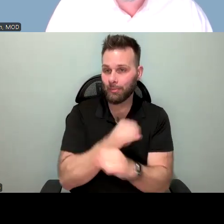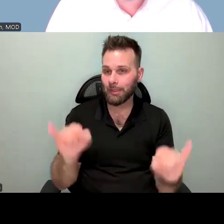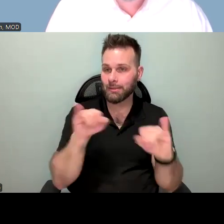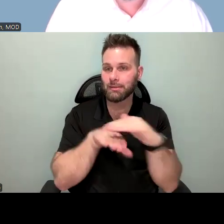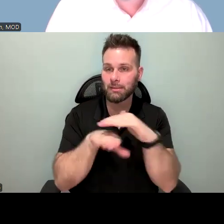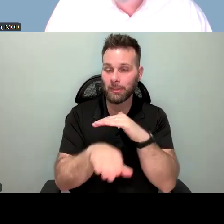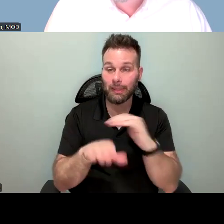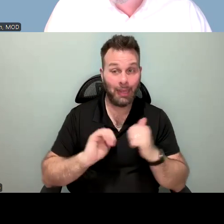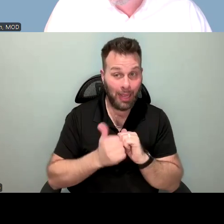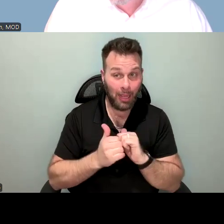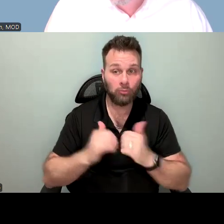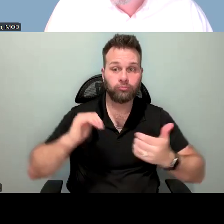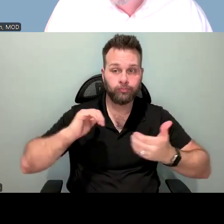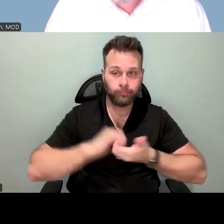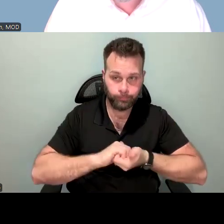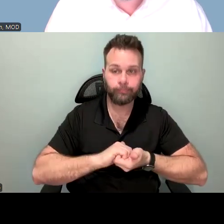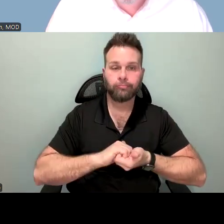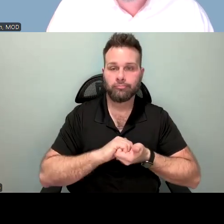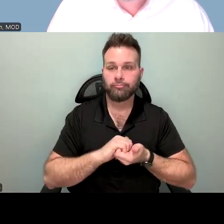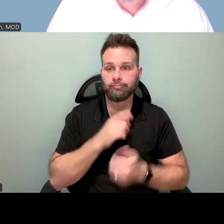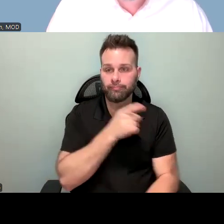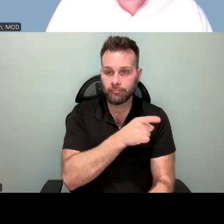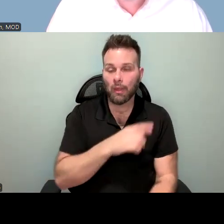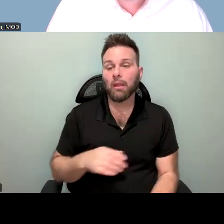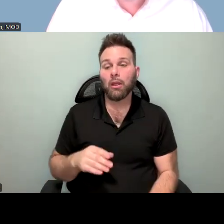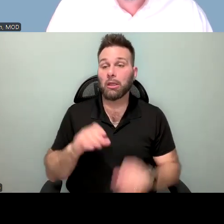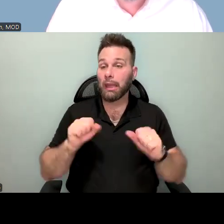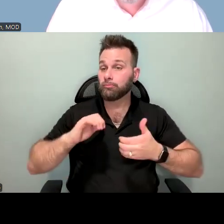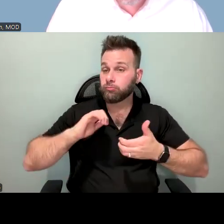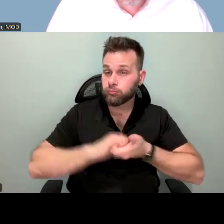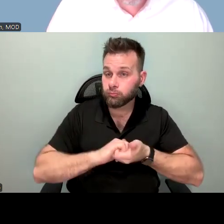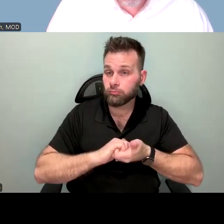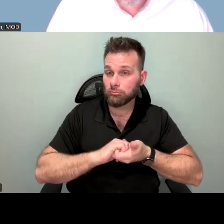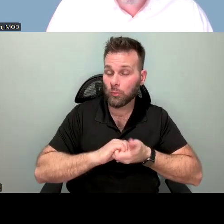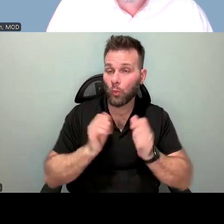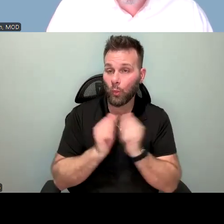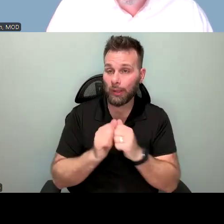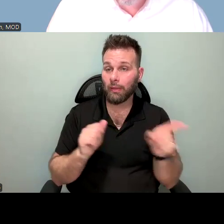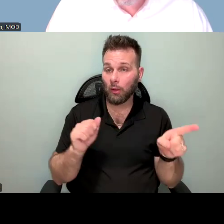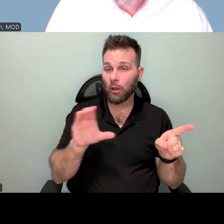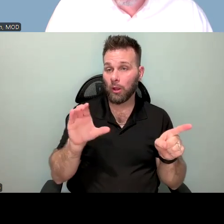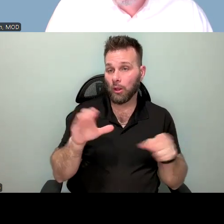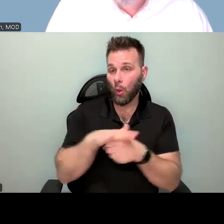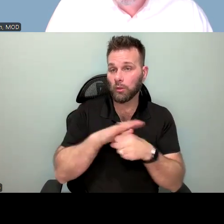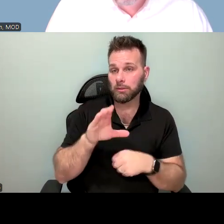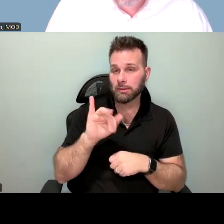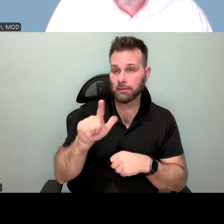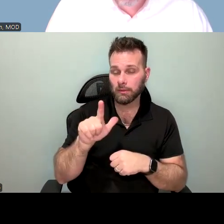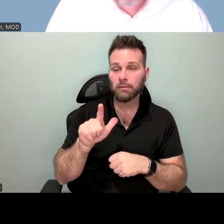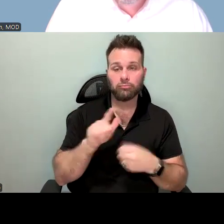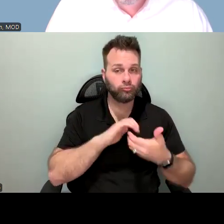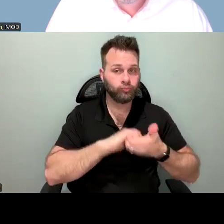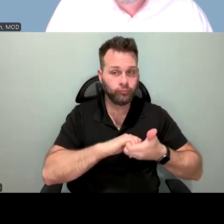by working with them. And steps you can take to effectively collaborate with your local CIL is should